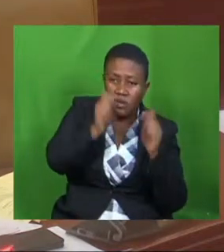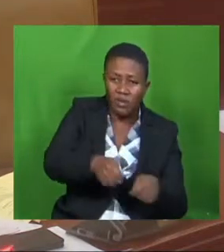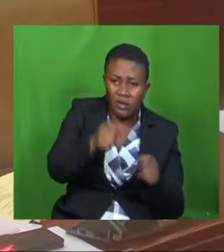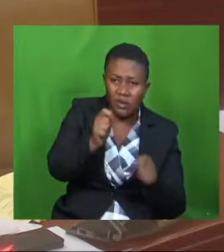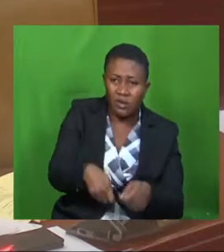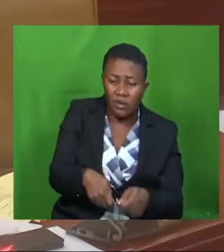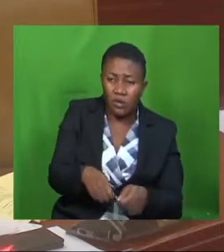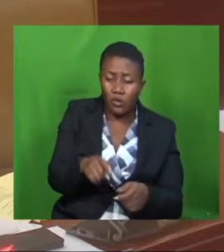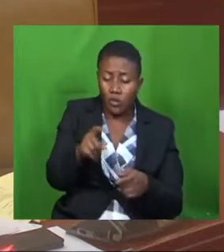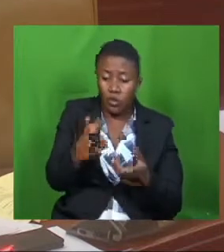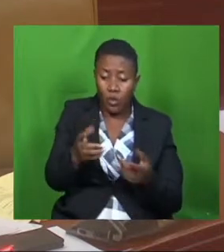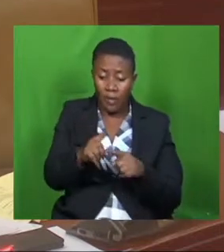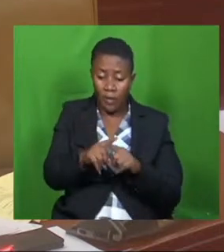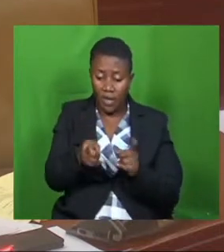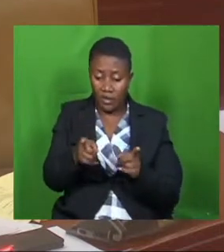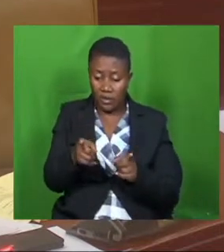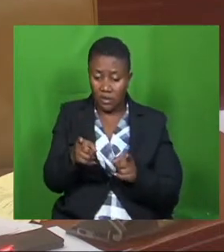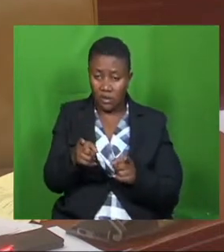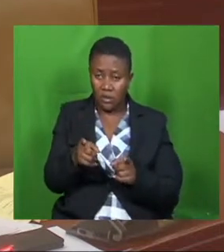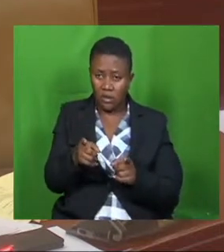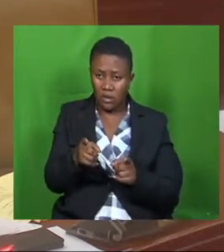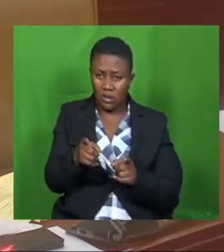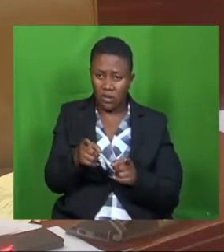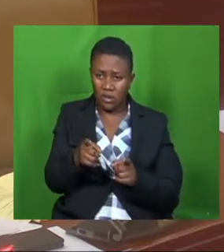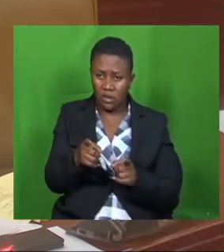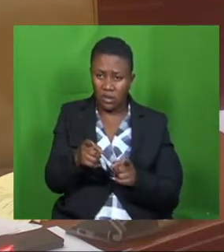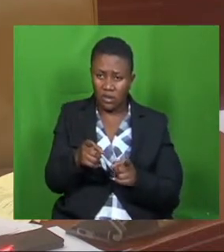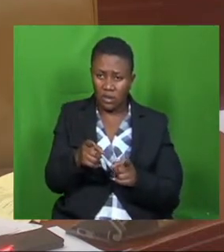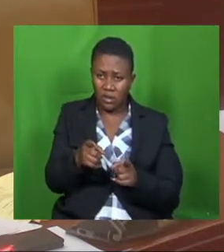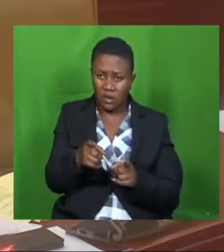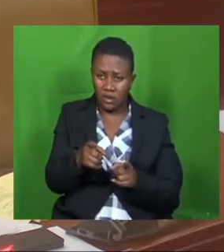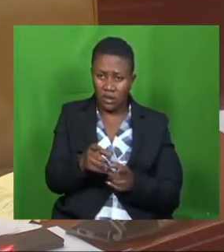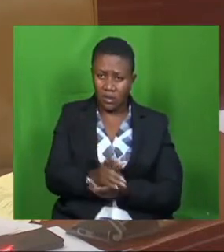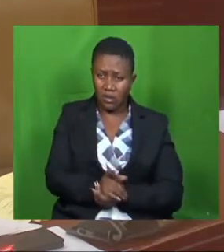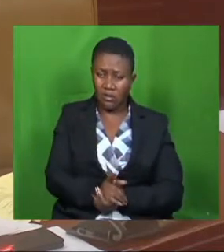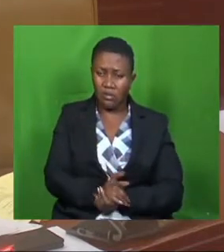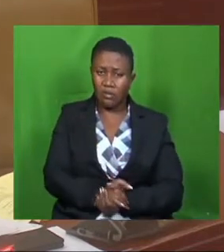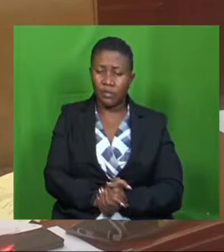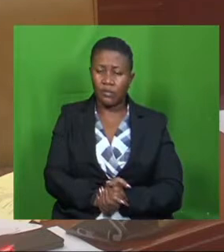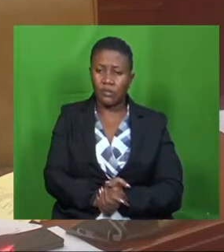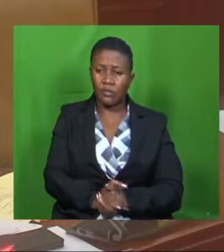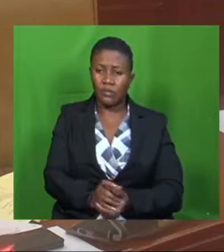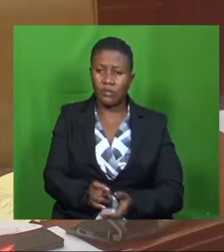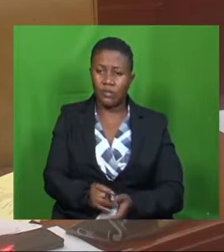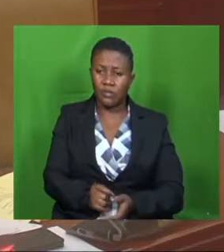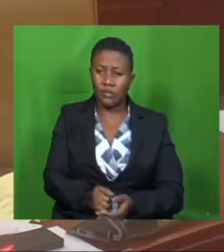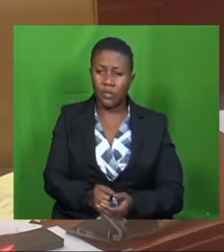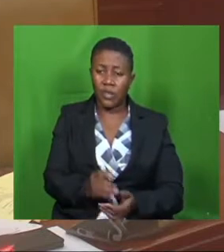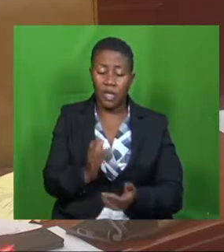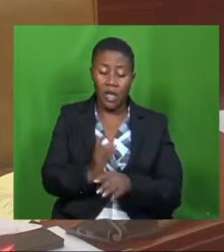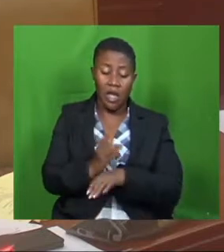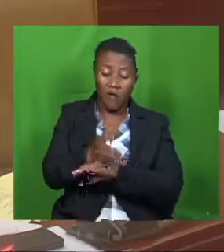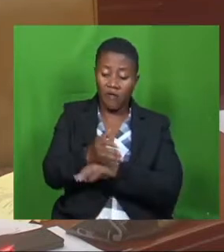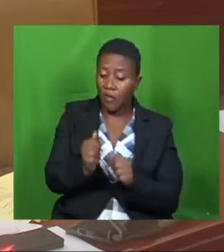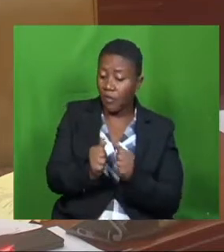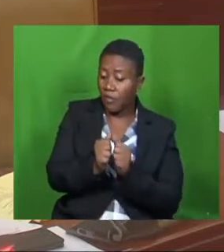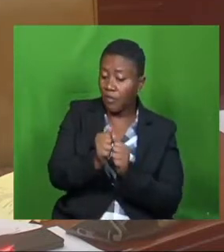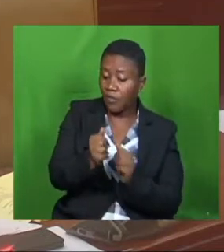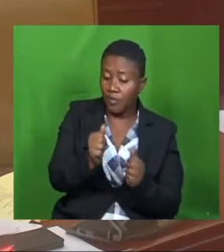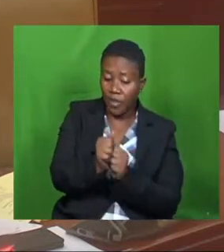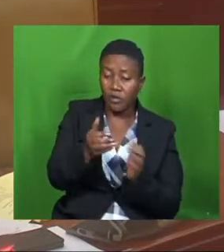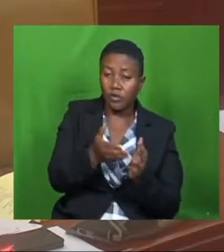Sometimes, indeed, even though proper procedure may not have been followed, we get better value